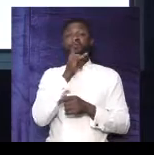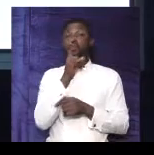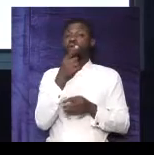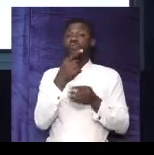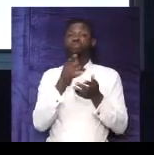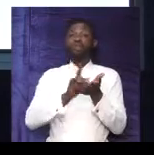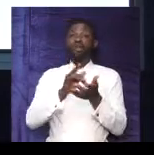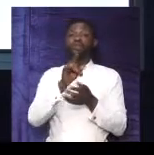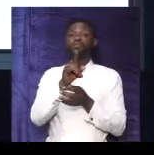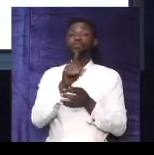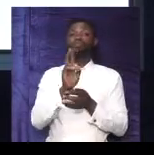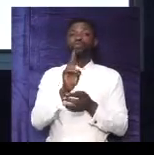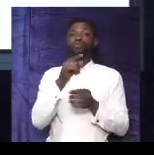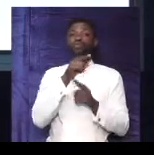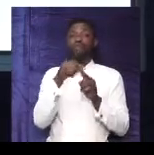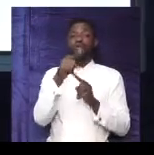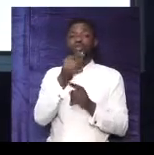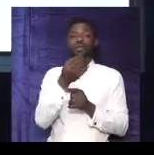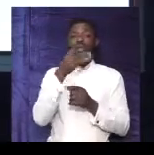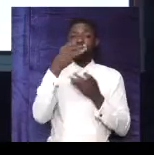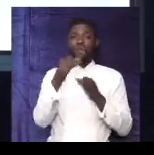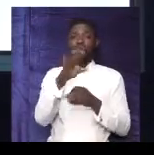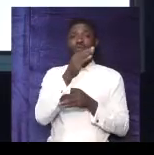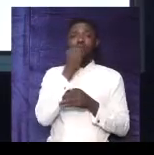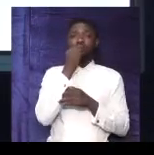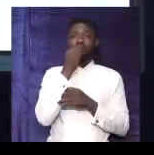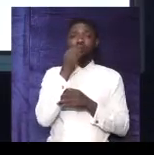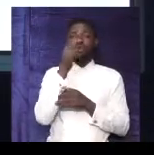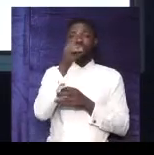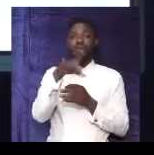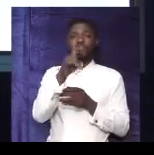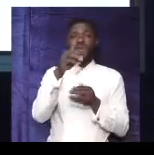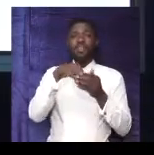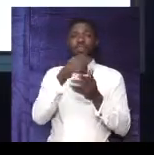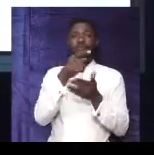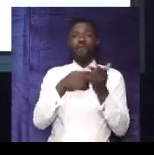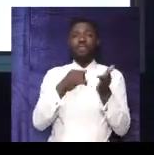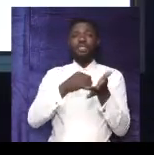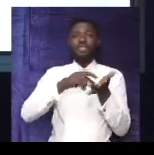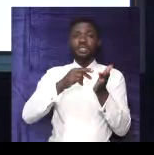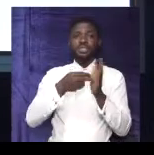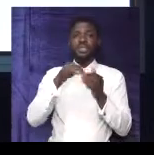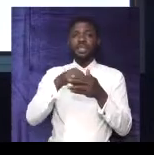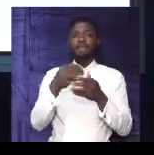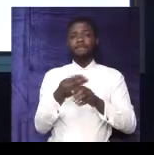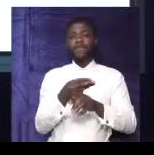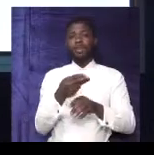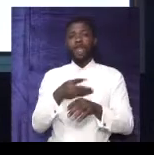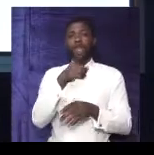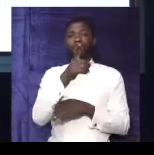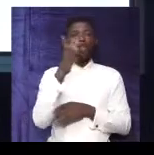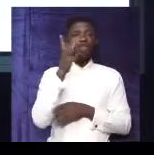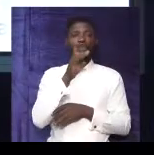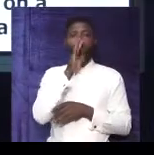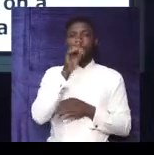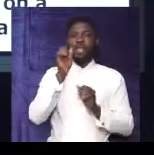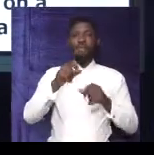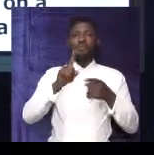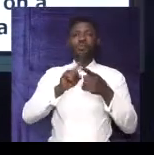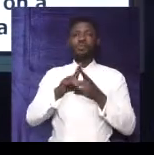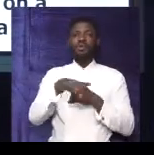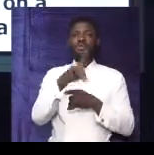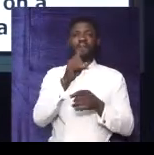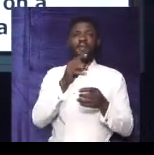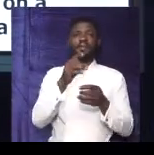the same supplements that you use when you finish eating your food. They are not drugs. You'll find out what supplements are in mathematics very soon. Finally, you should be able